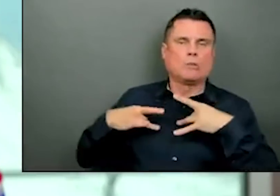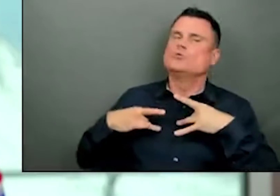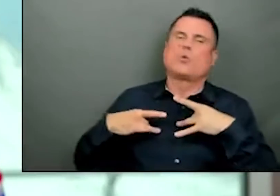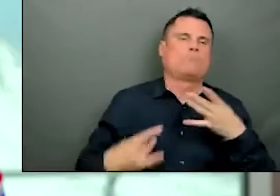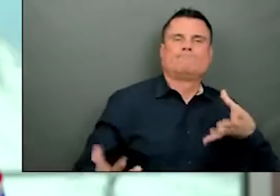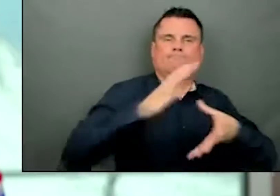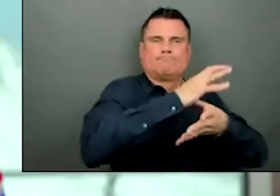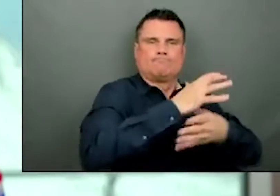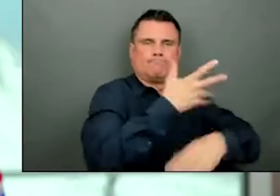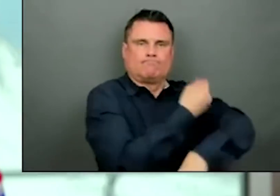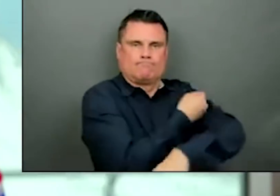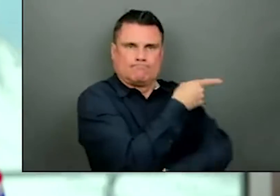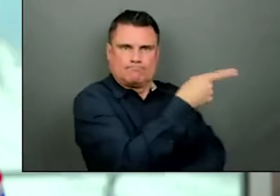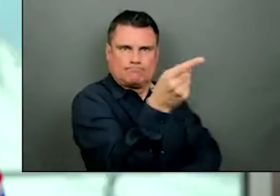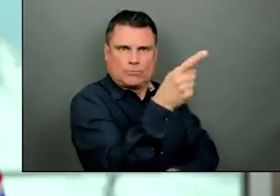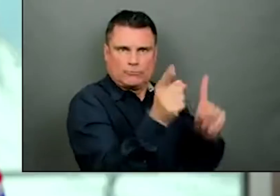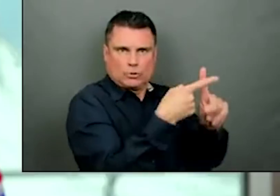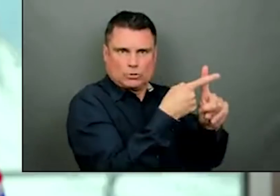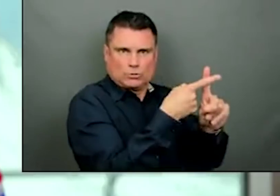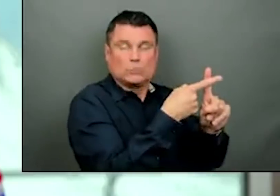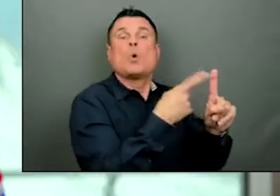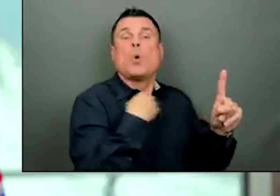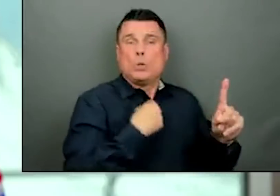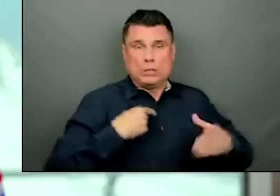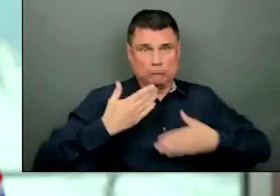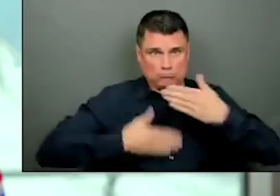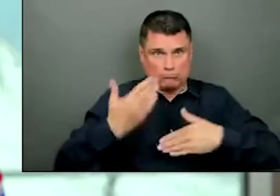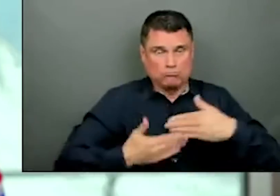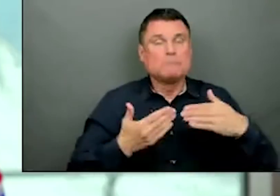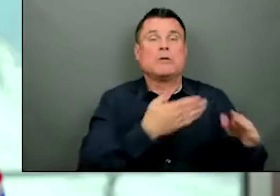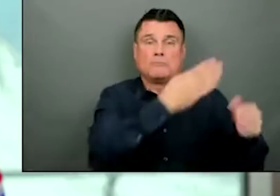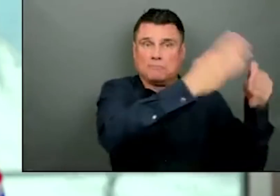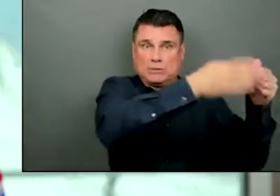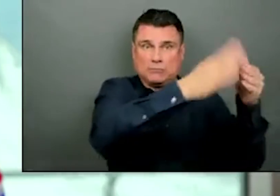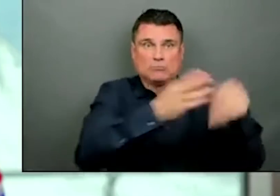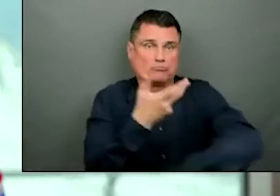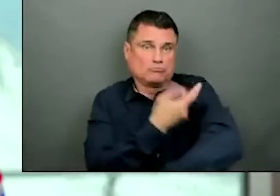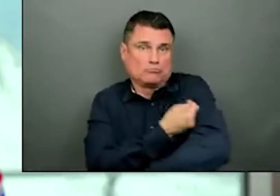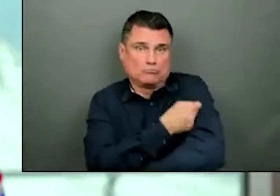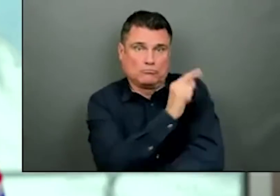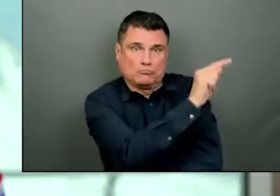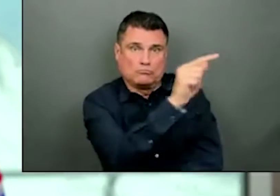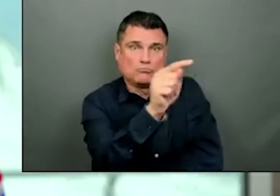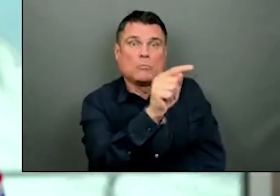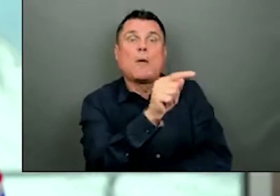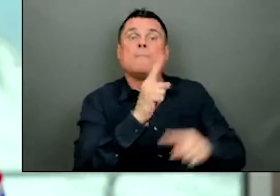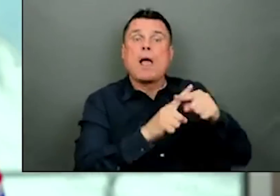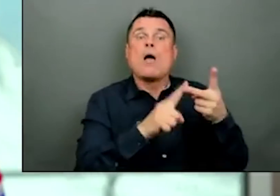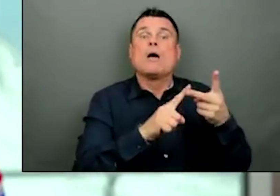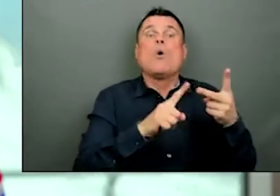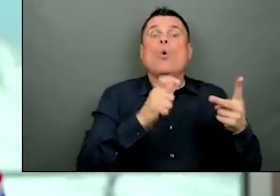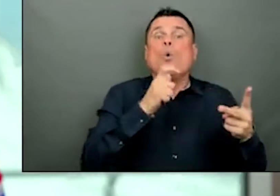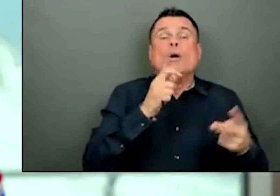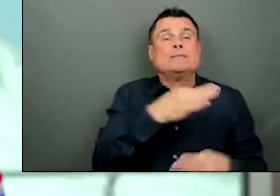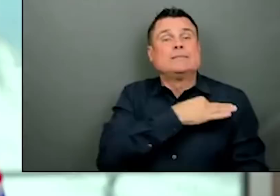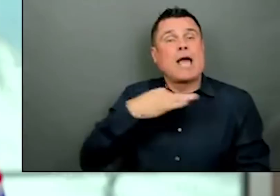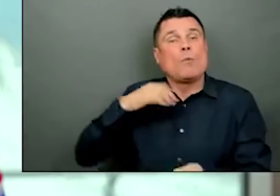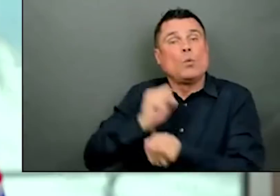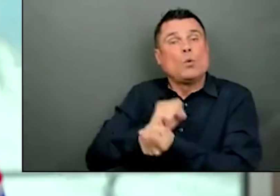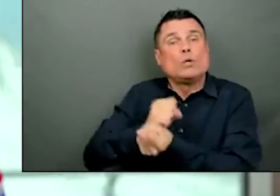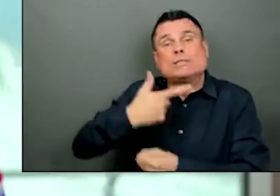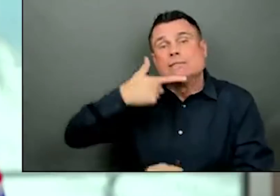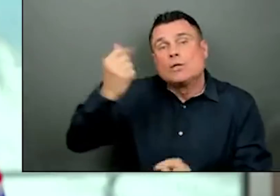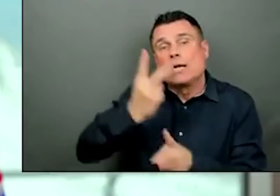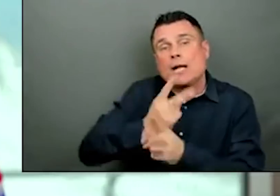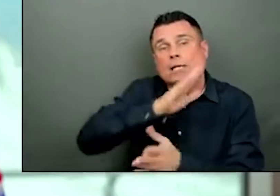in long-term care and hospitals, etc., because they provide care to many vulnerable people. But when you're visiting